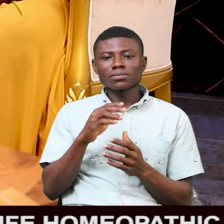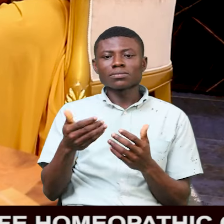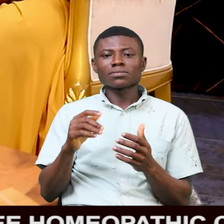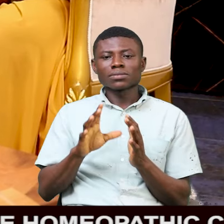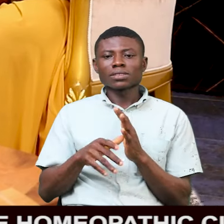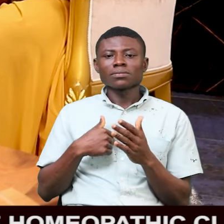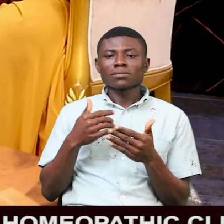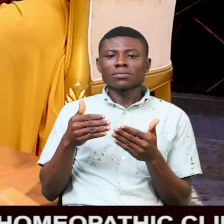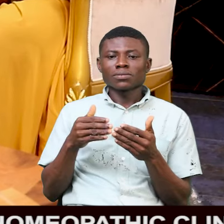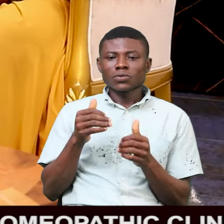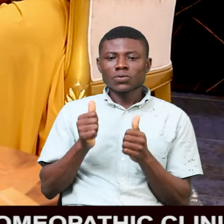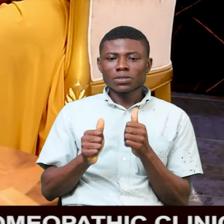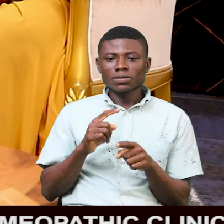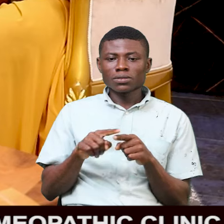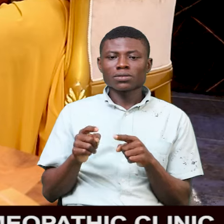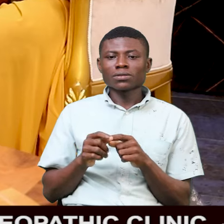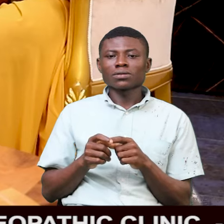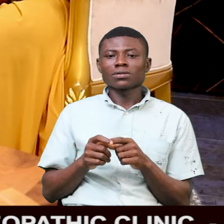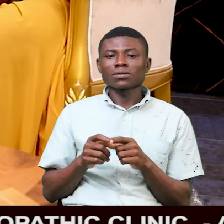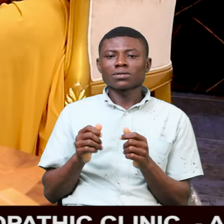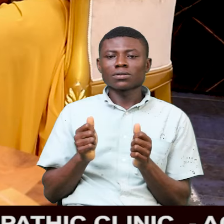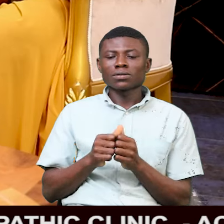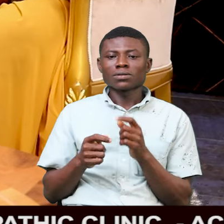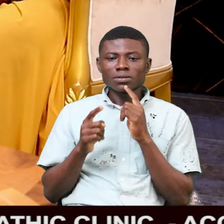me. So I mean, share which of them? And you know.